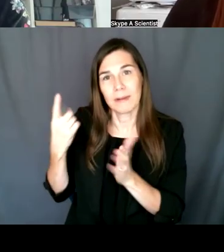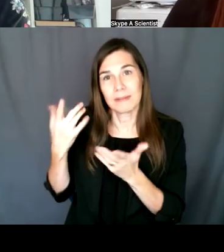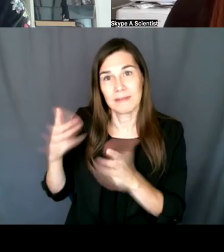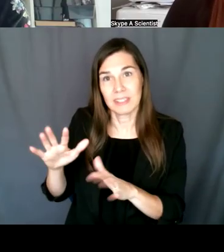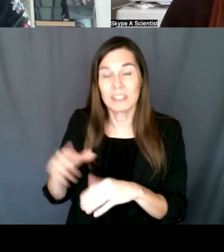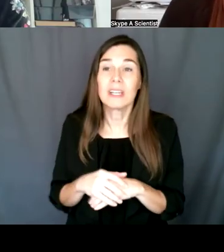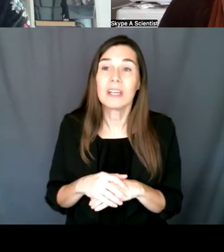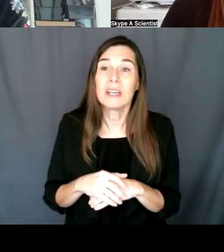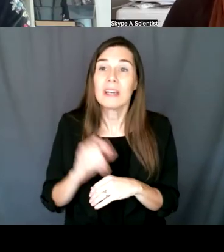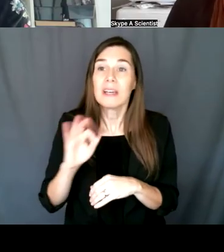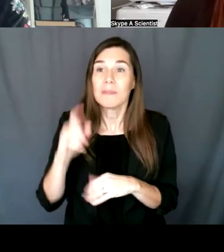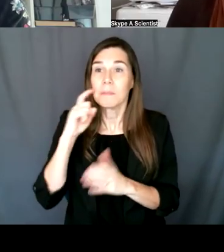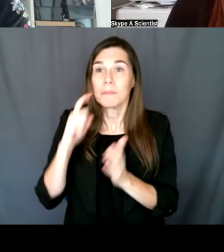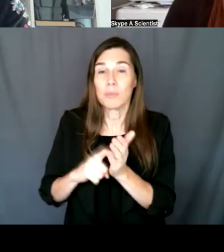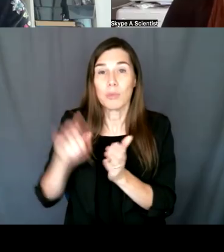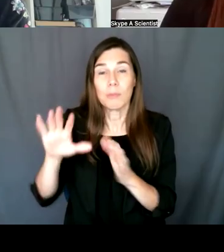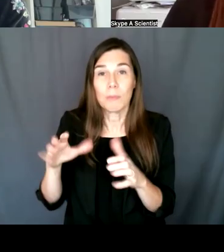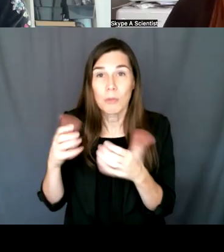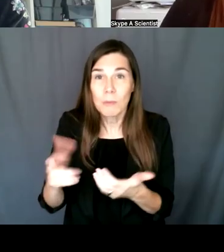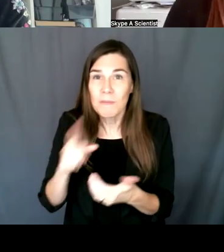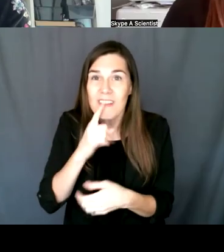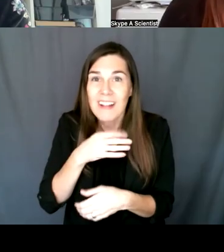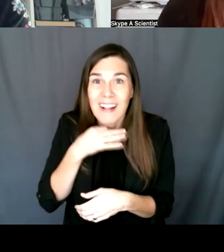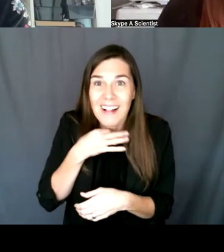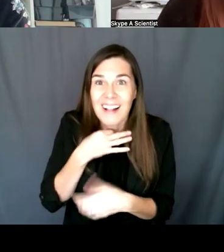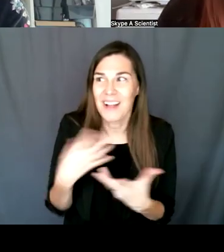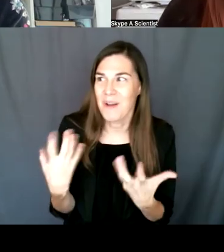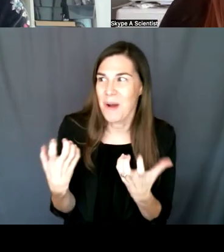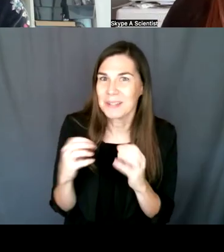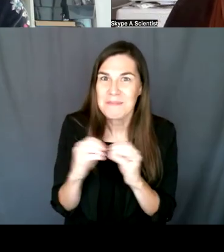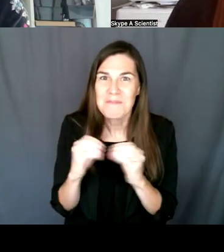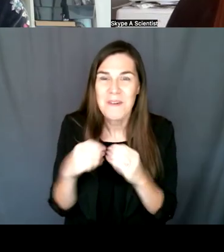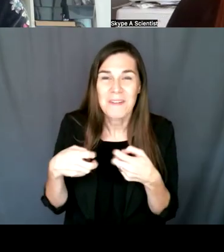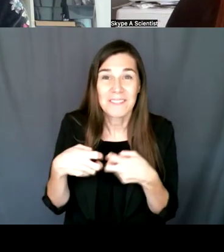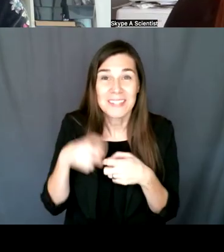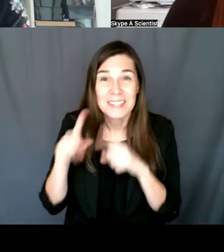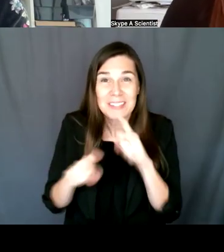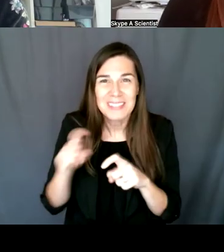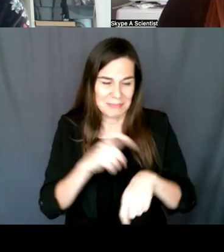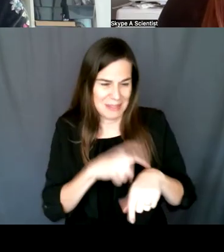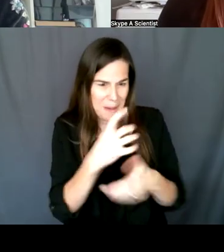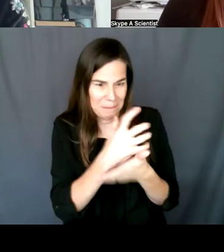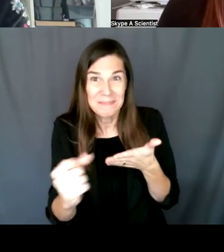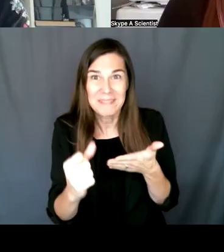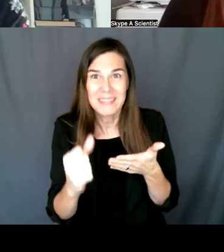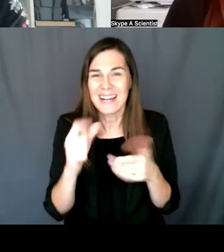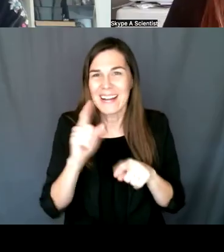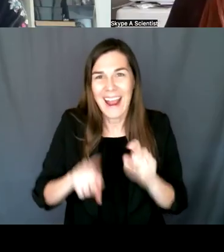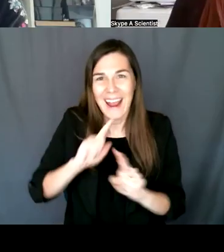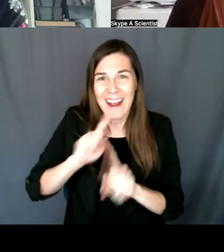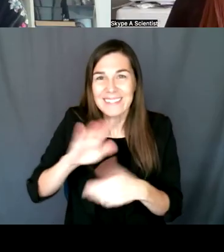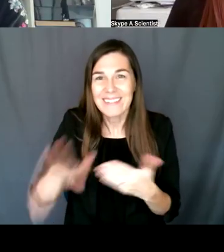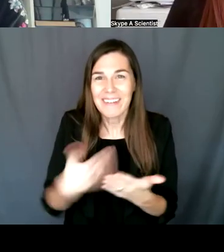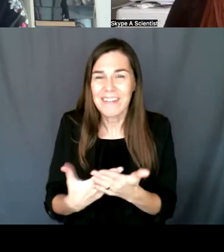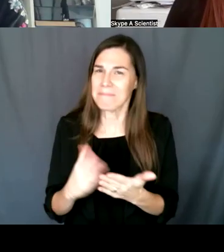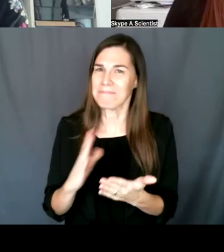you find that your group is super curious and has more physics questions than we have time to get through in this 45-minute session, you can